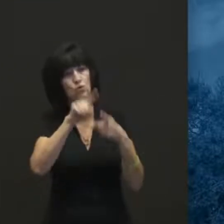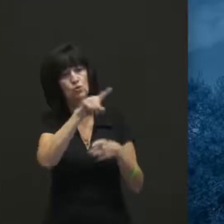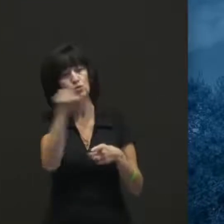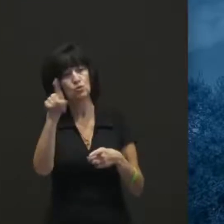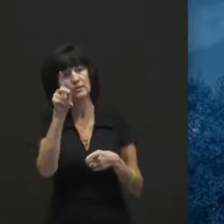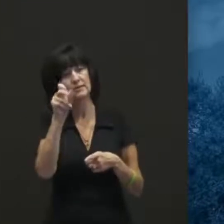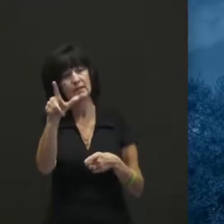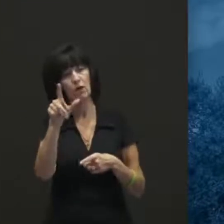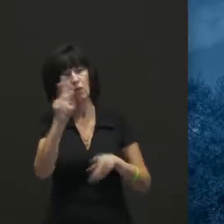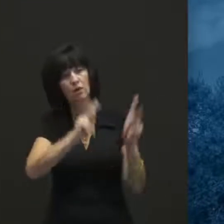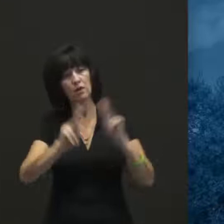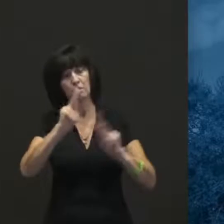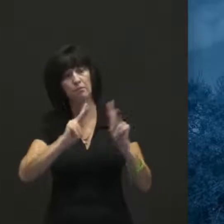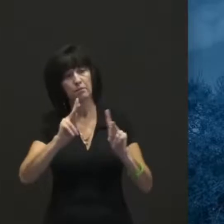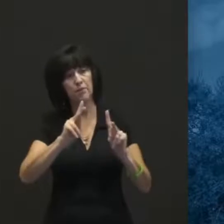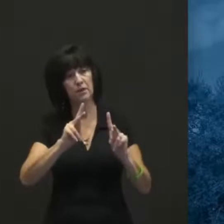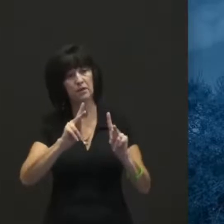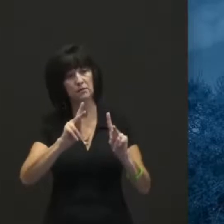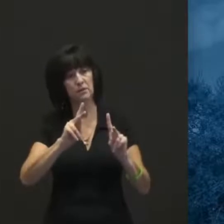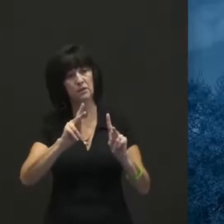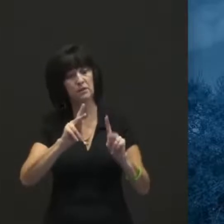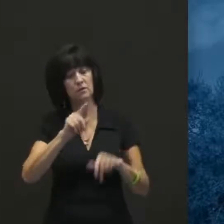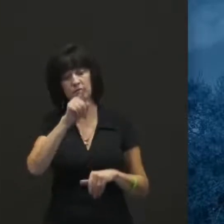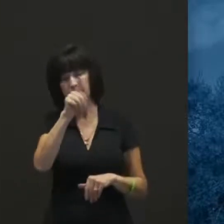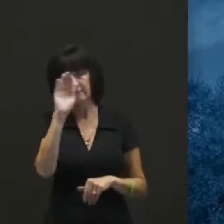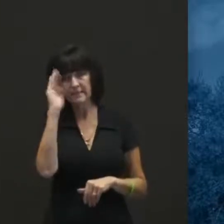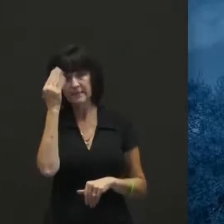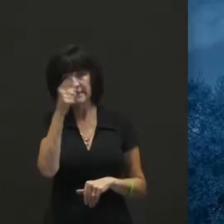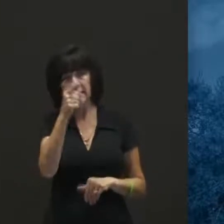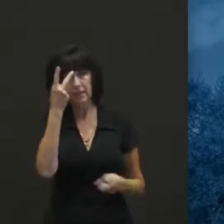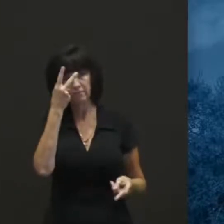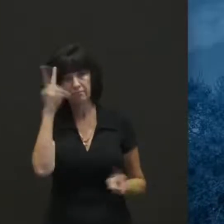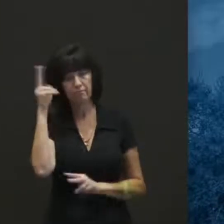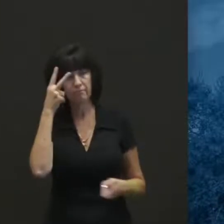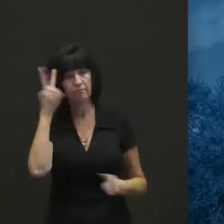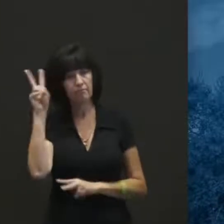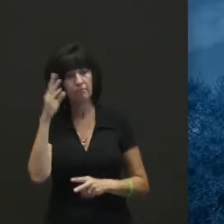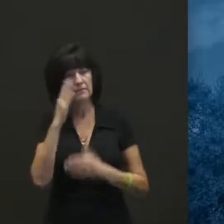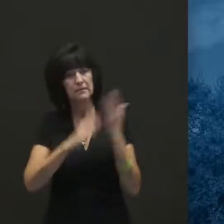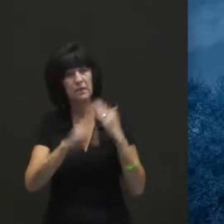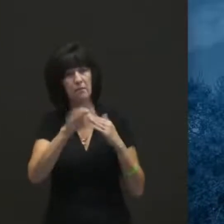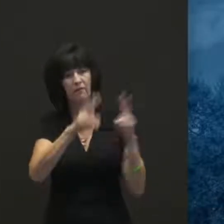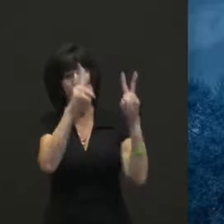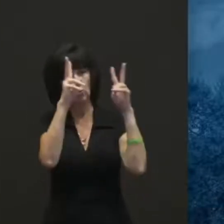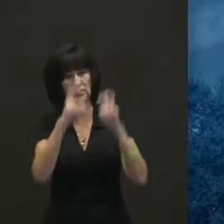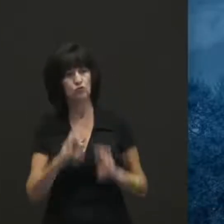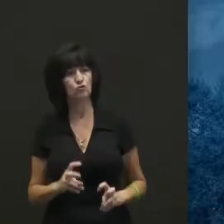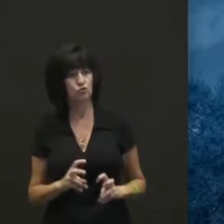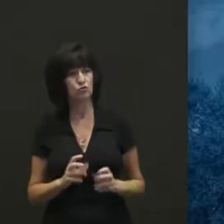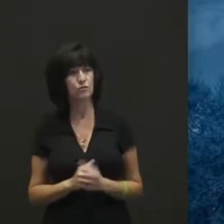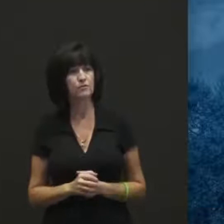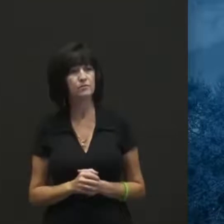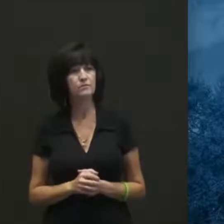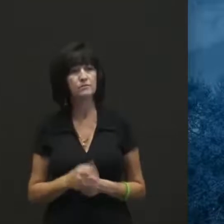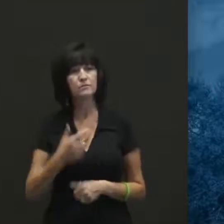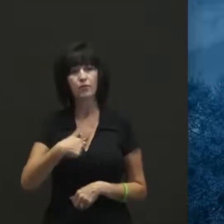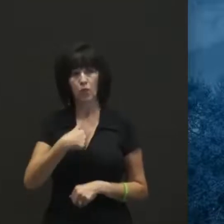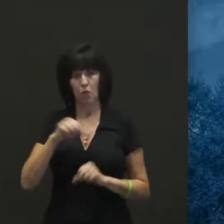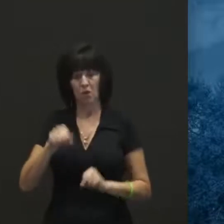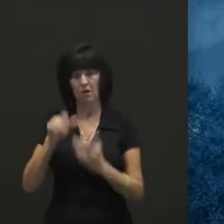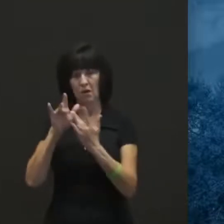have a misunderstanding of some of the issues discussed there. Okay, we'll reach out to your campaign about